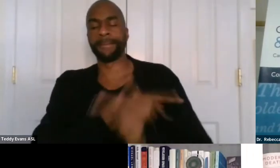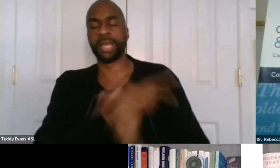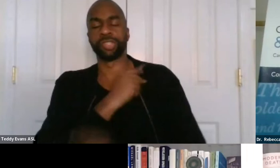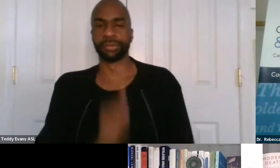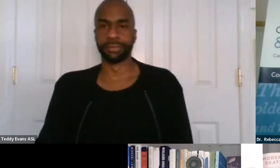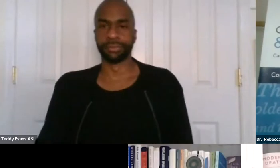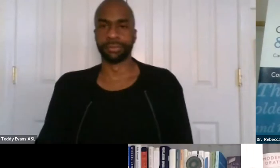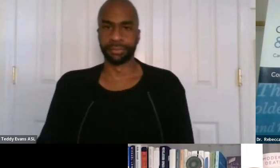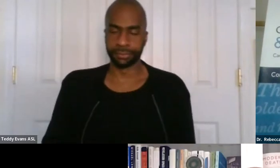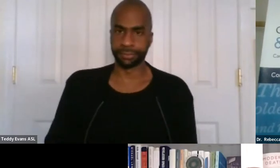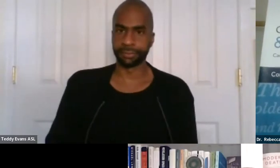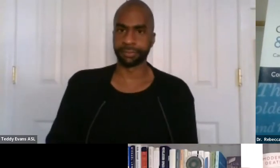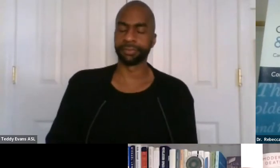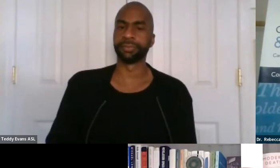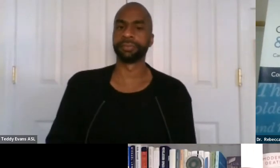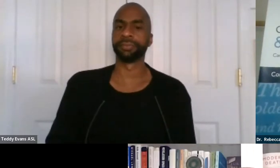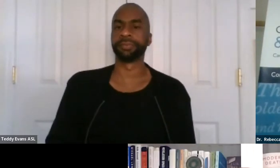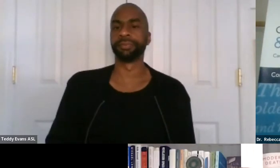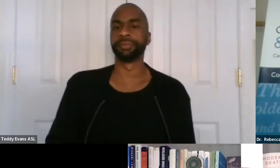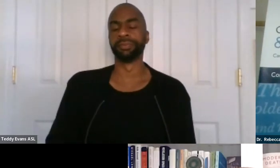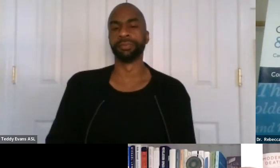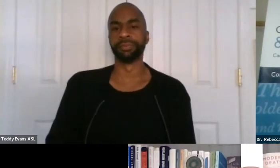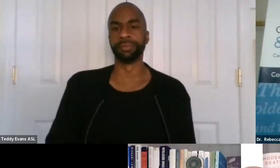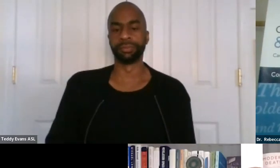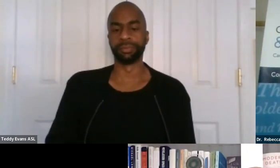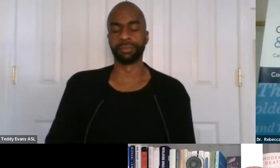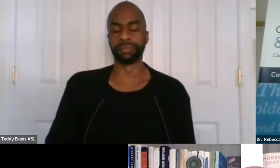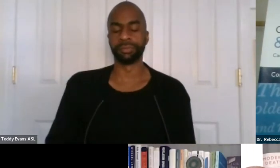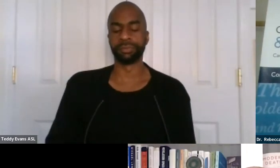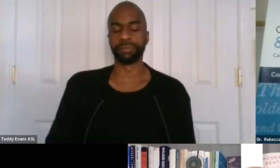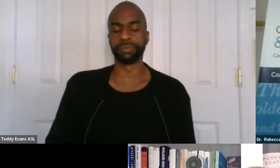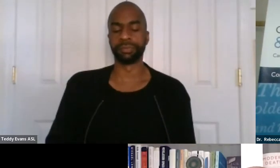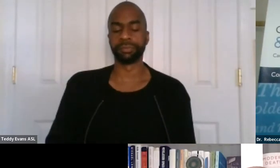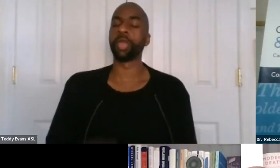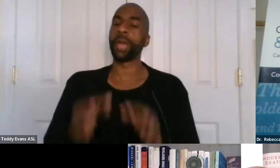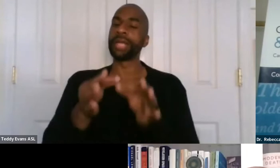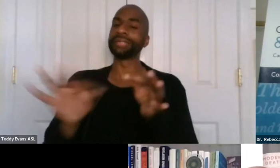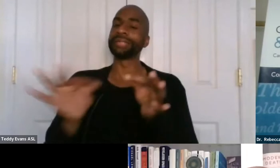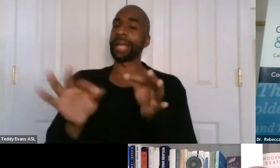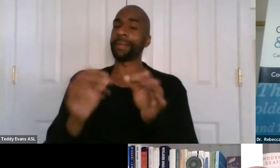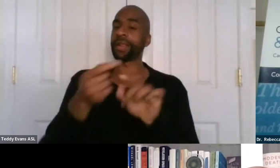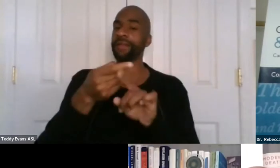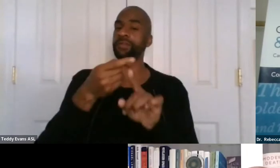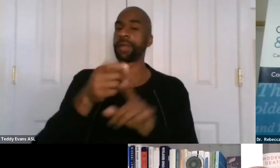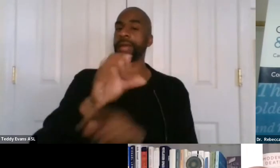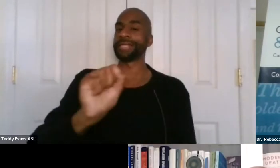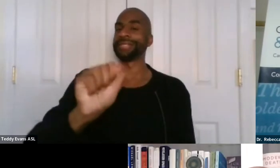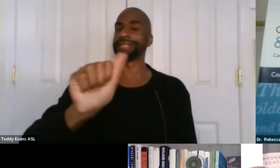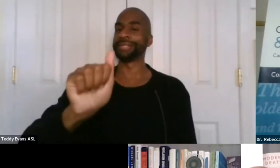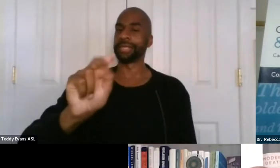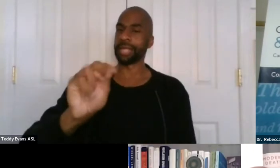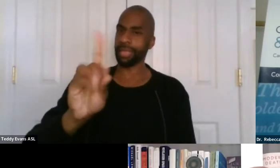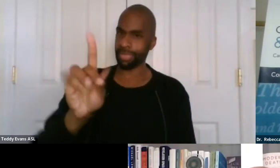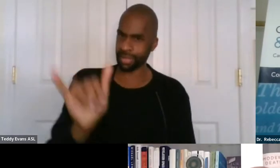Here's a comment. It's interesting from Sandy. She's talking about a teaching hospital where she's had surgeries.